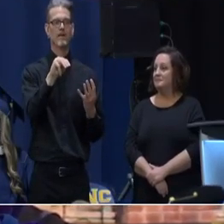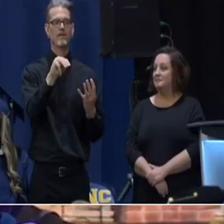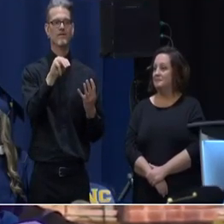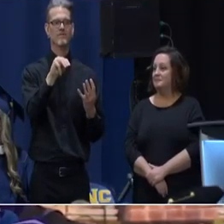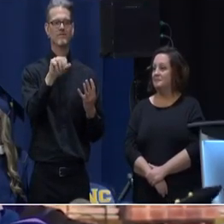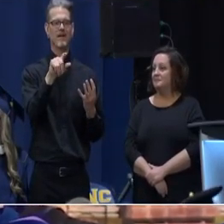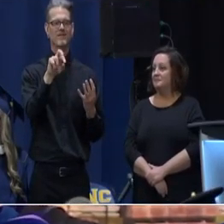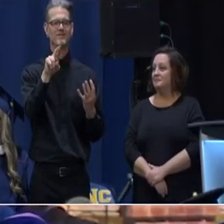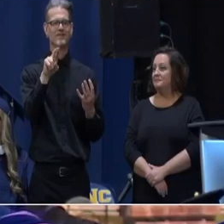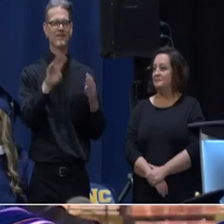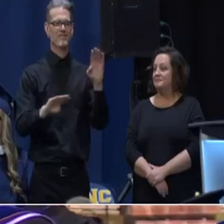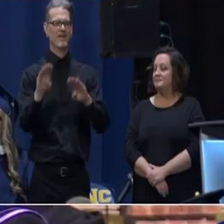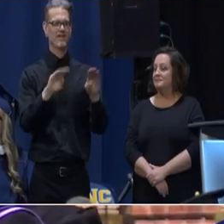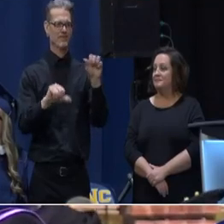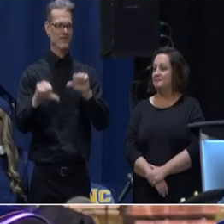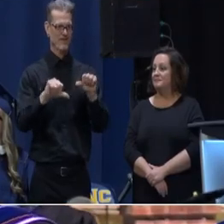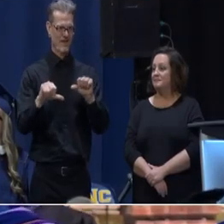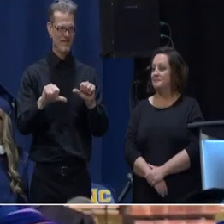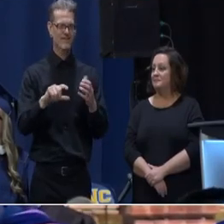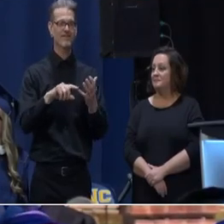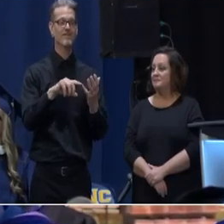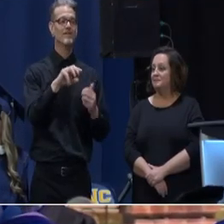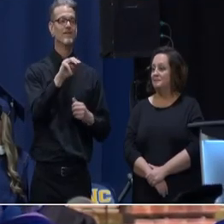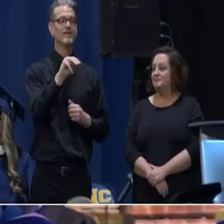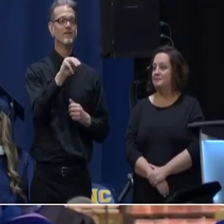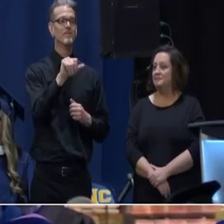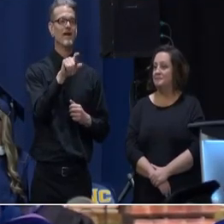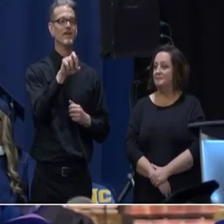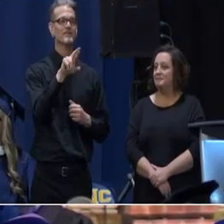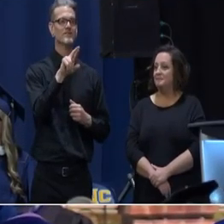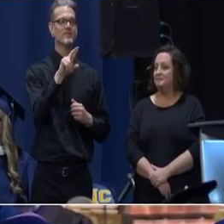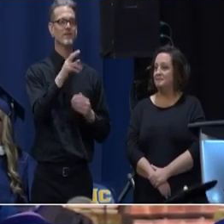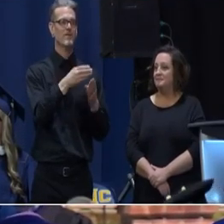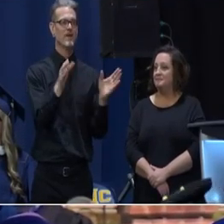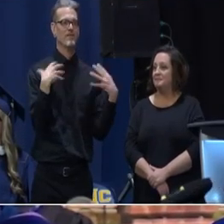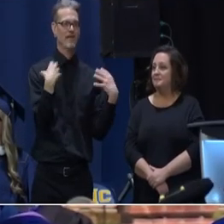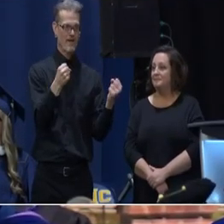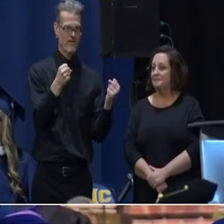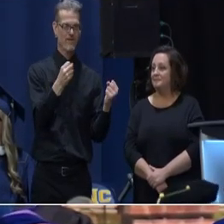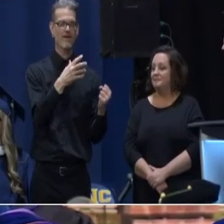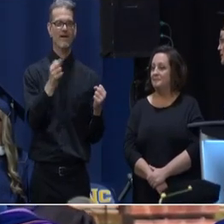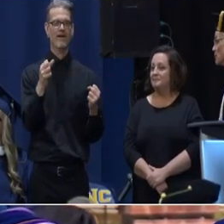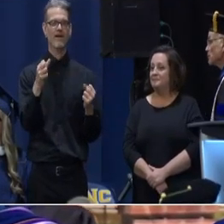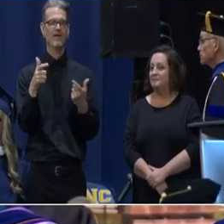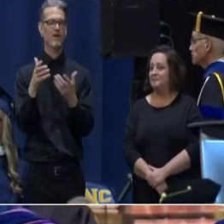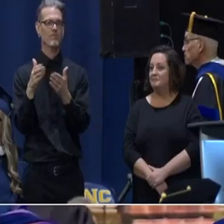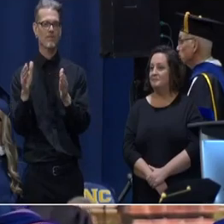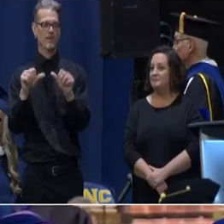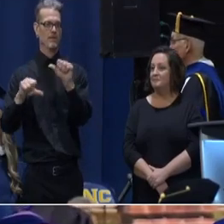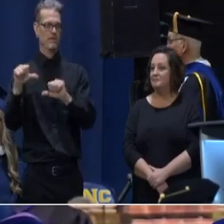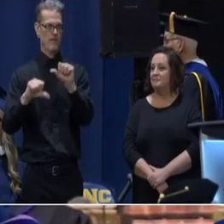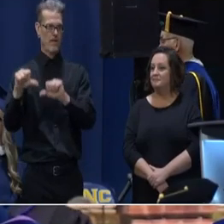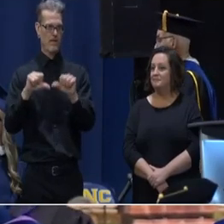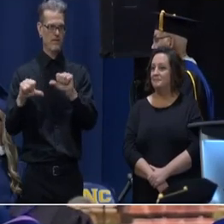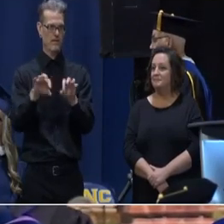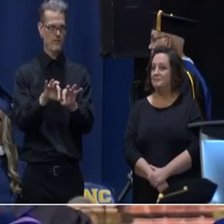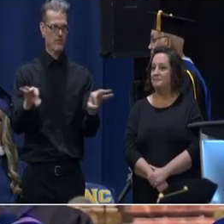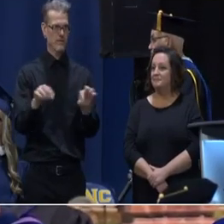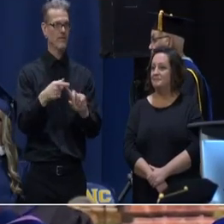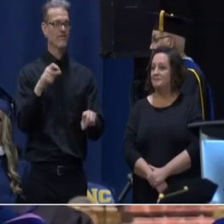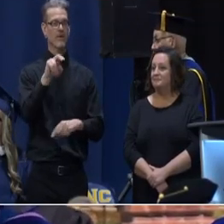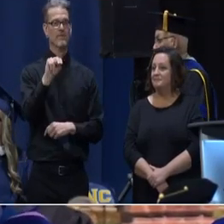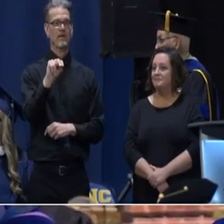Science, Master of Public Health, and Professional Science Master's degrees from the College of Natural and